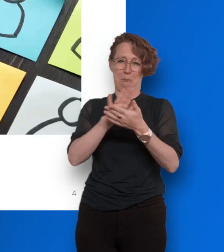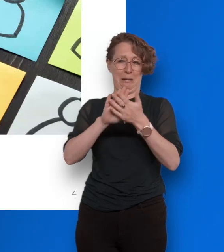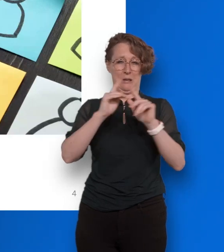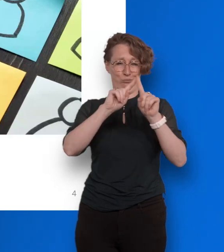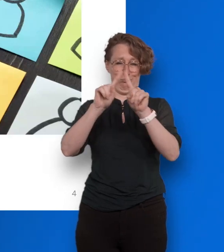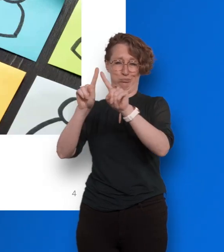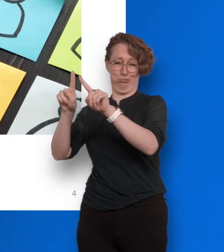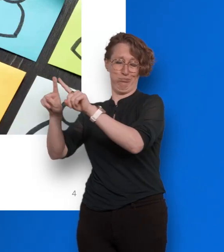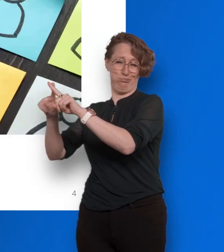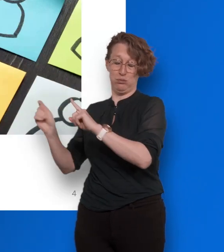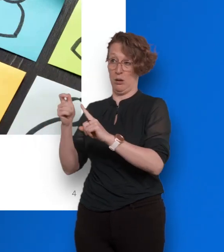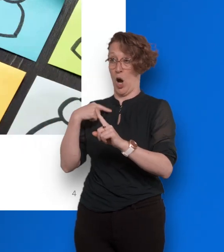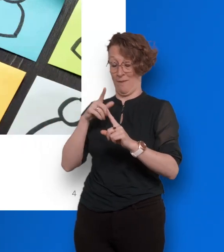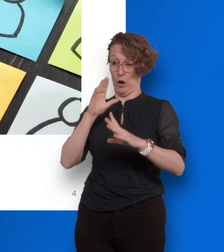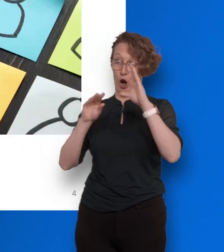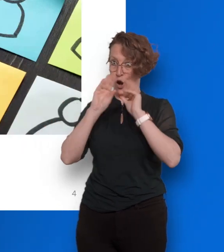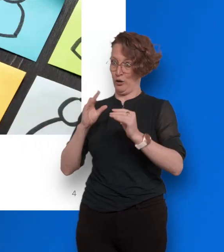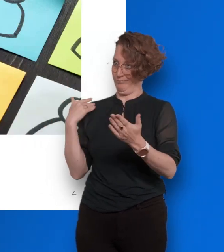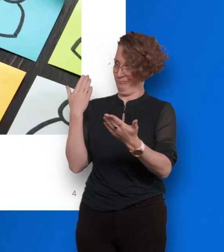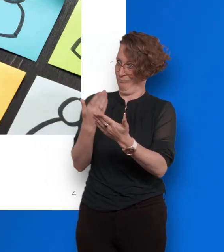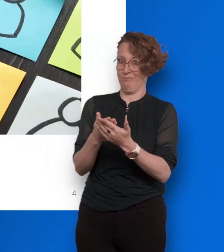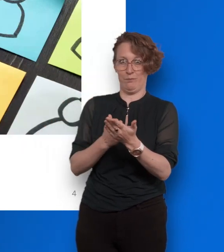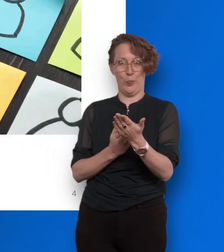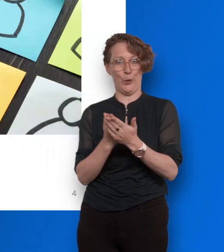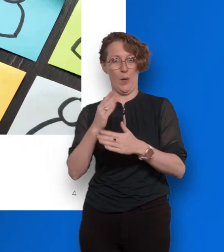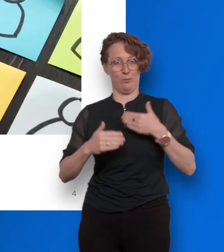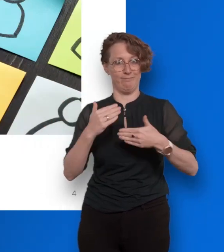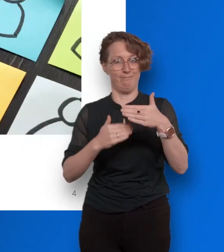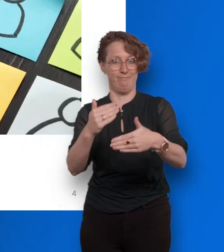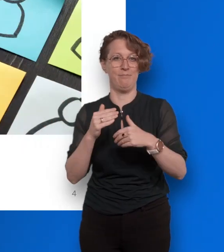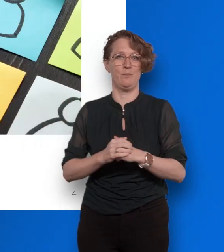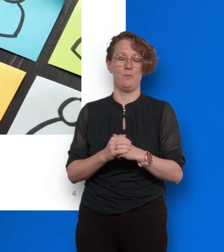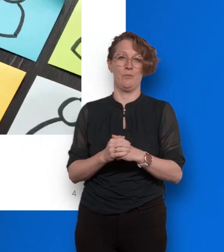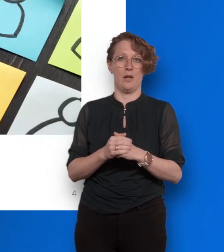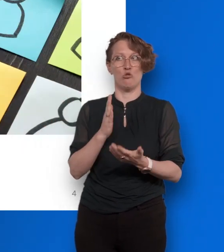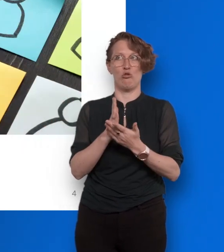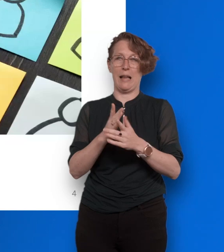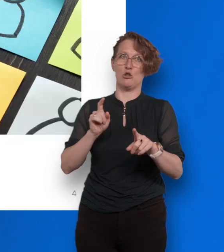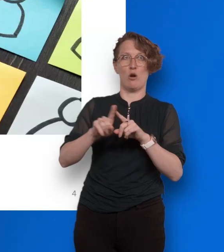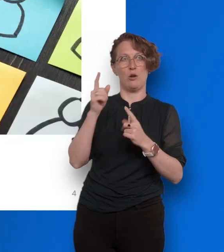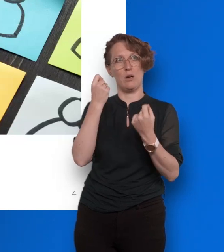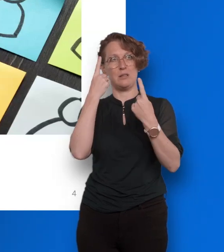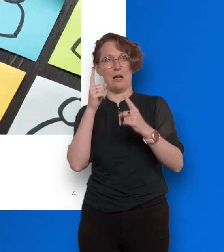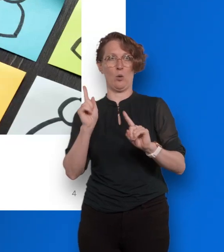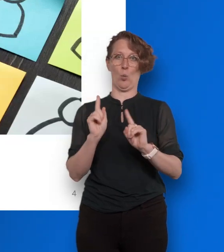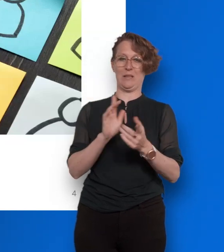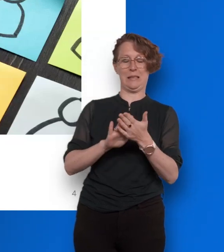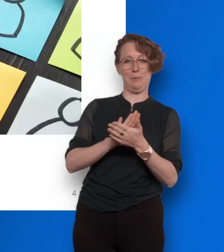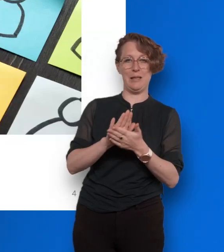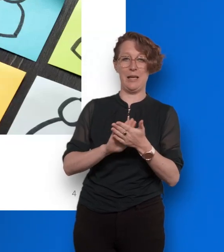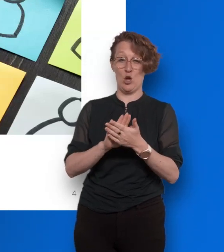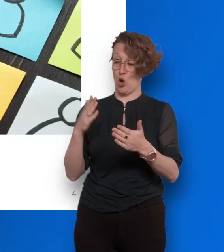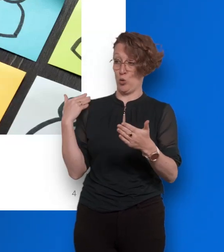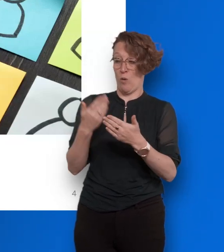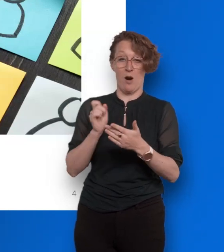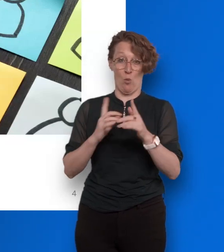things, which is something I've sort of learned over this period of time, trying to understand what that is for Wellcome. Where we've